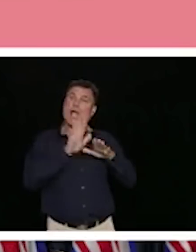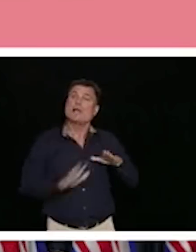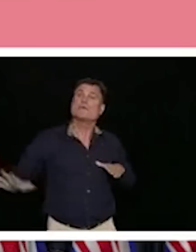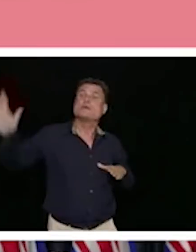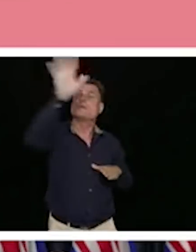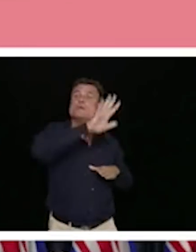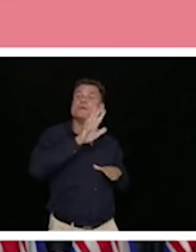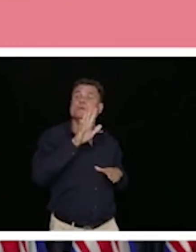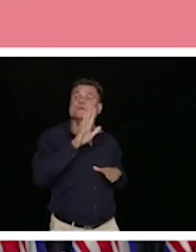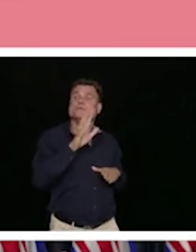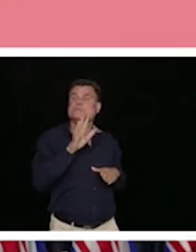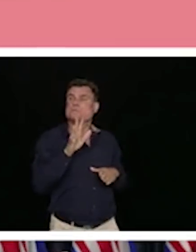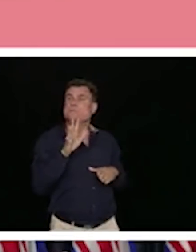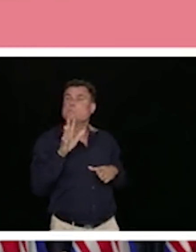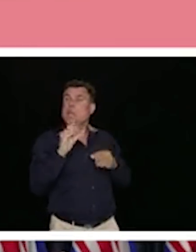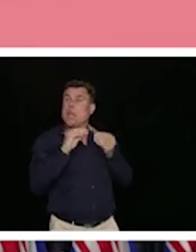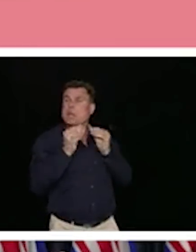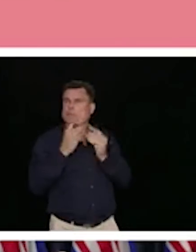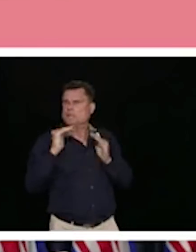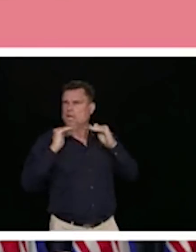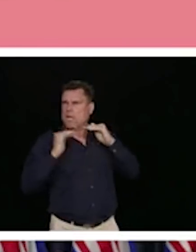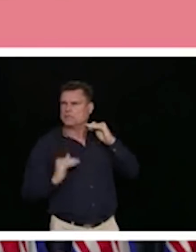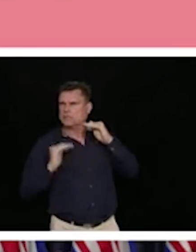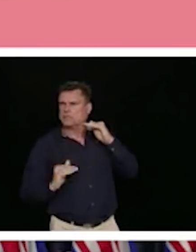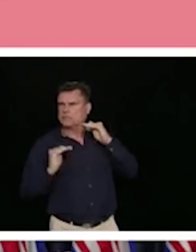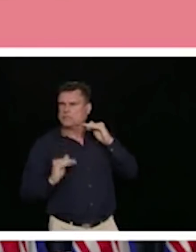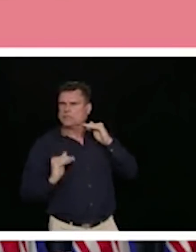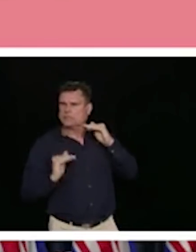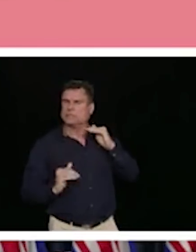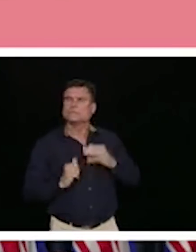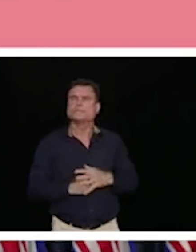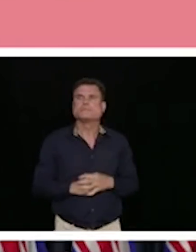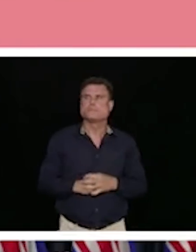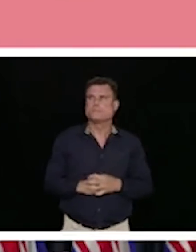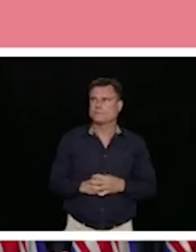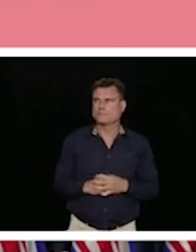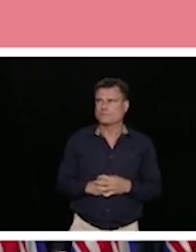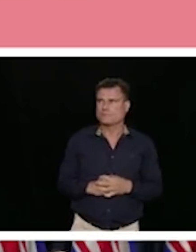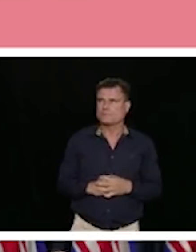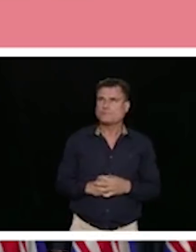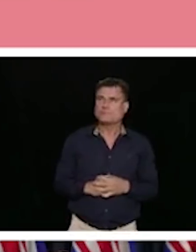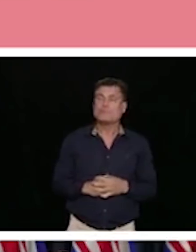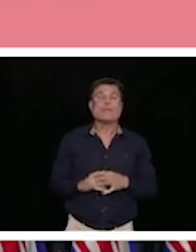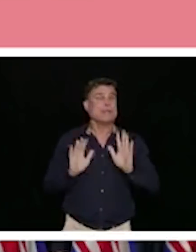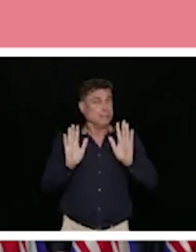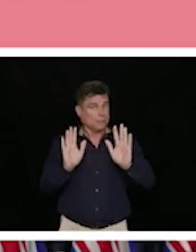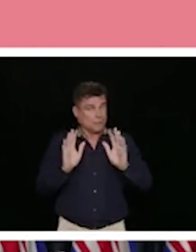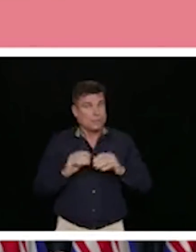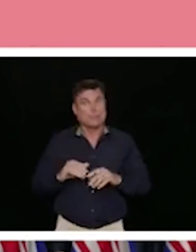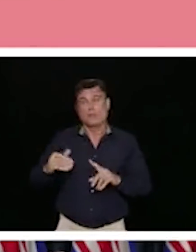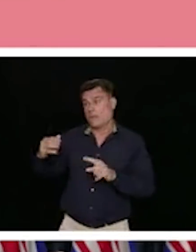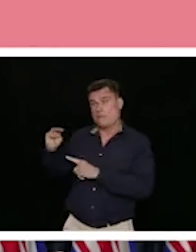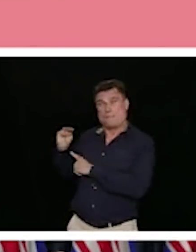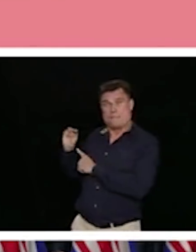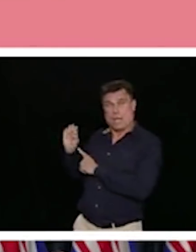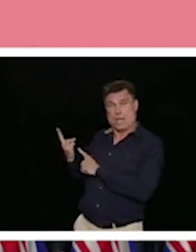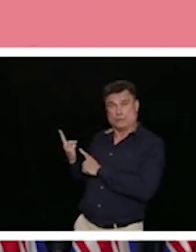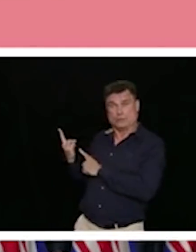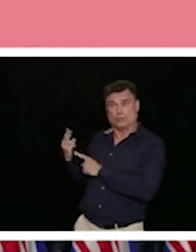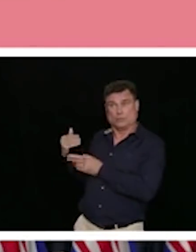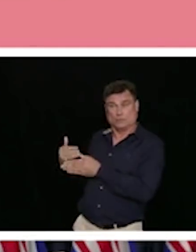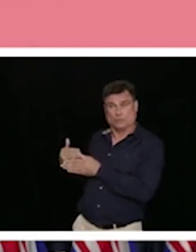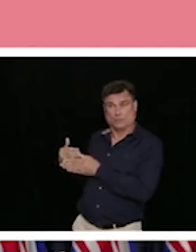across 10 age group bands across the age span in our community. What this does tell us is